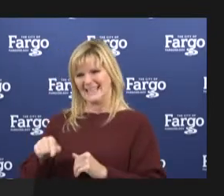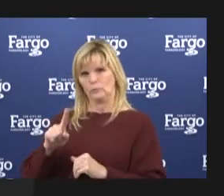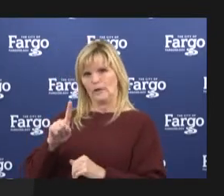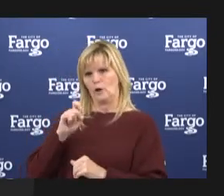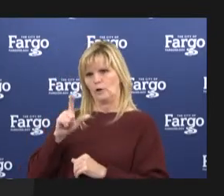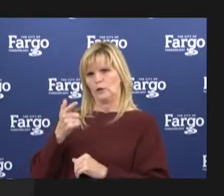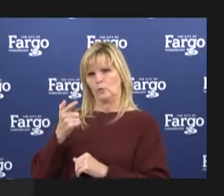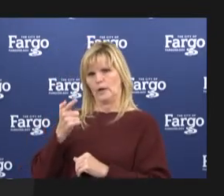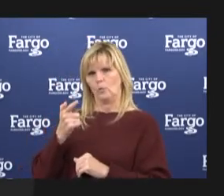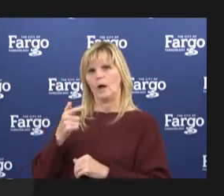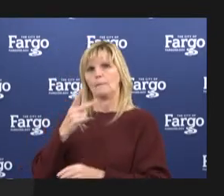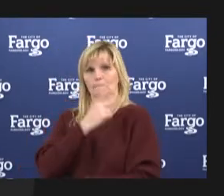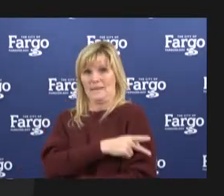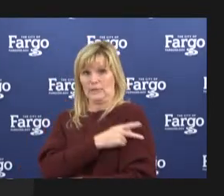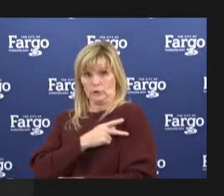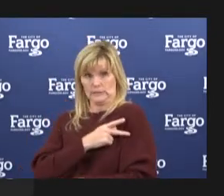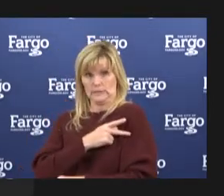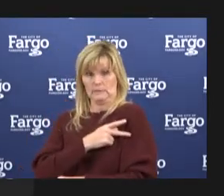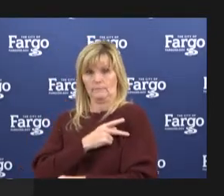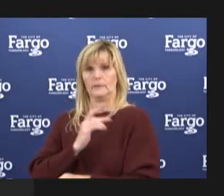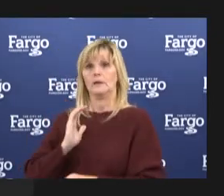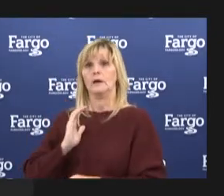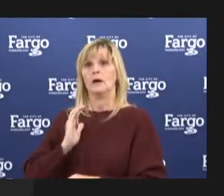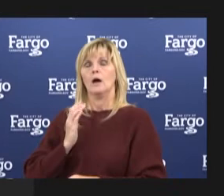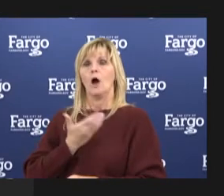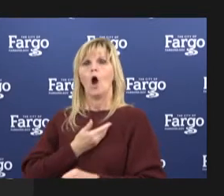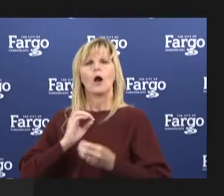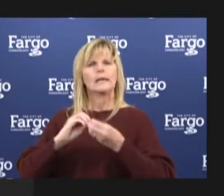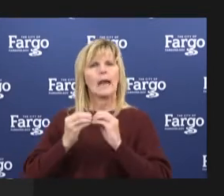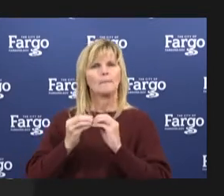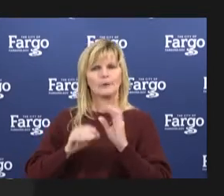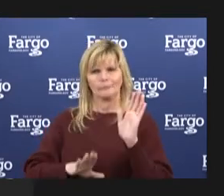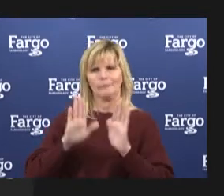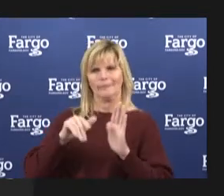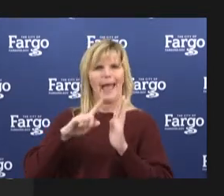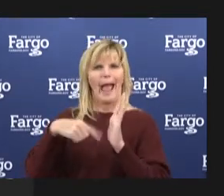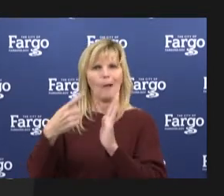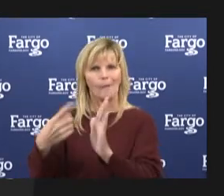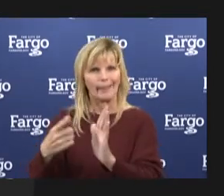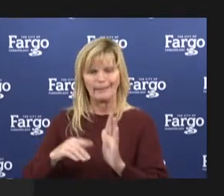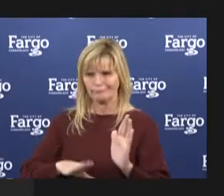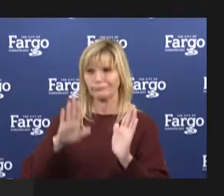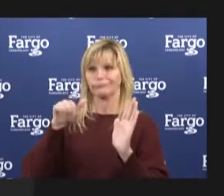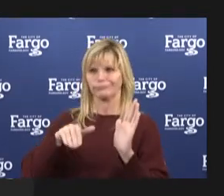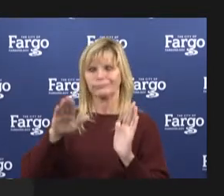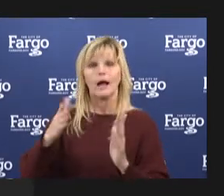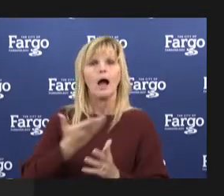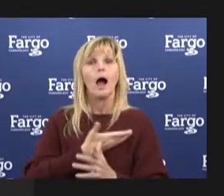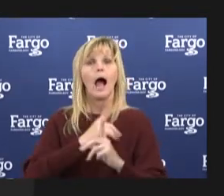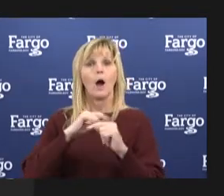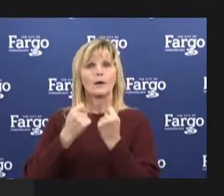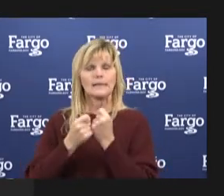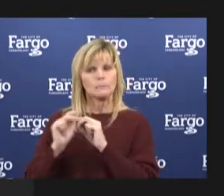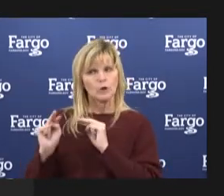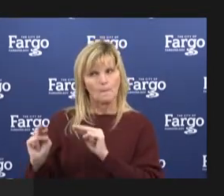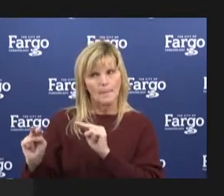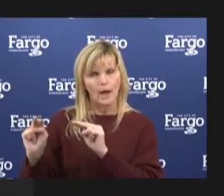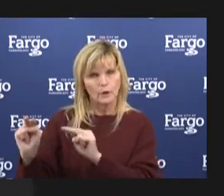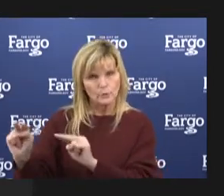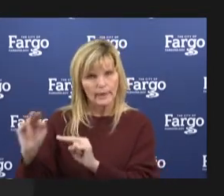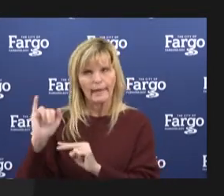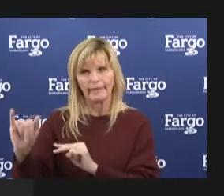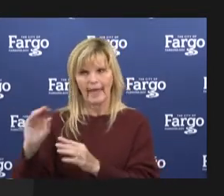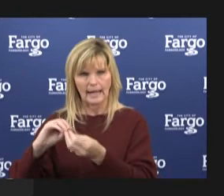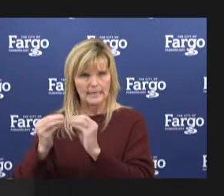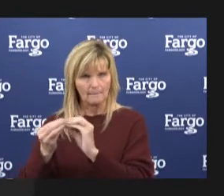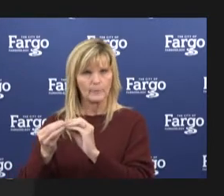121 inpatients. Our census though fluctuates on an hourly basis, and our teams are constantly monitoring that volume